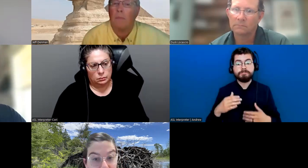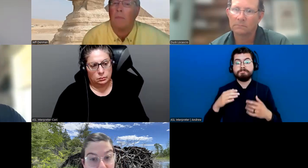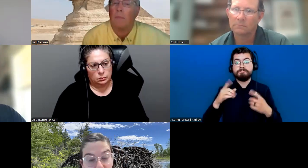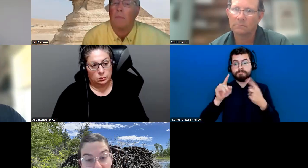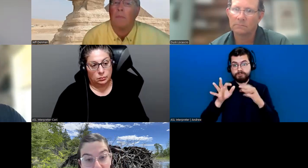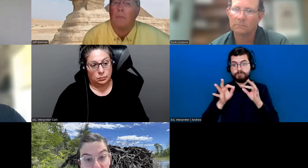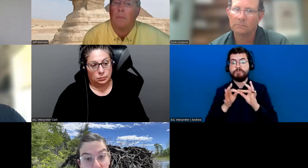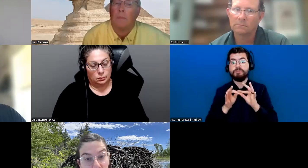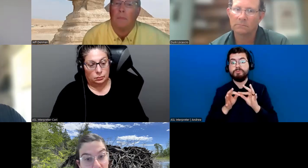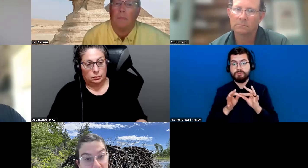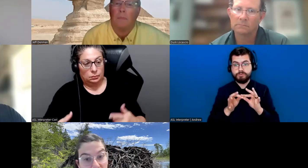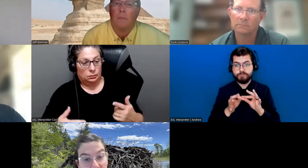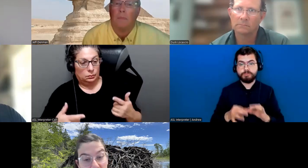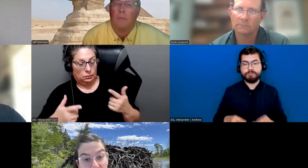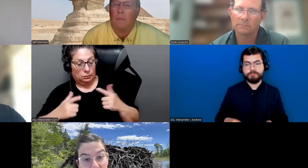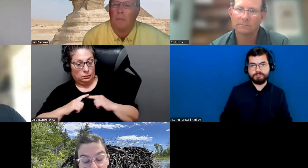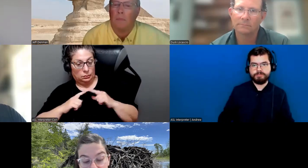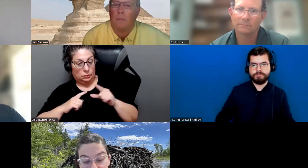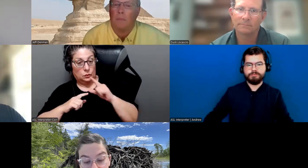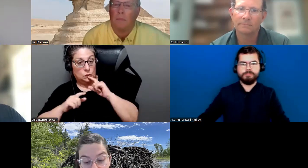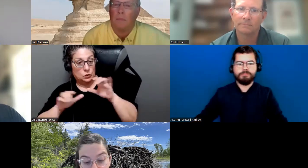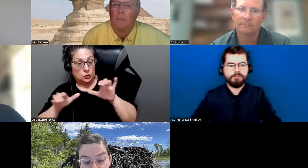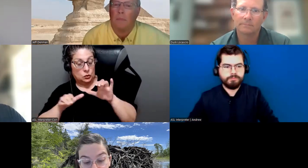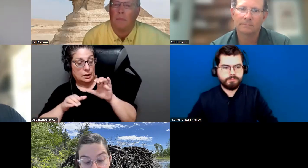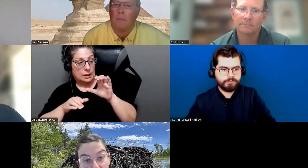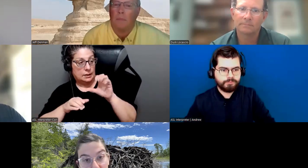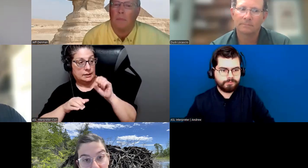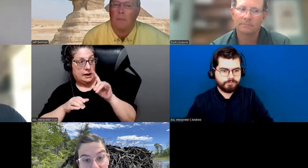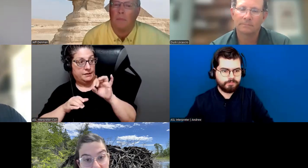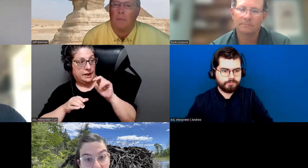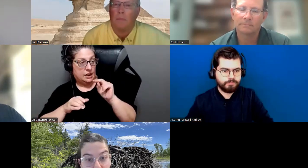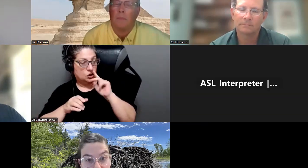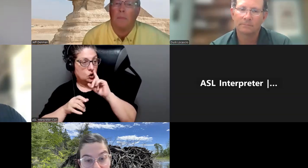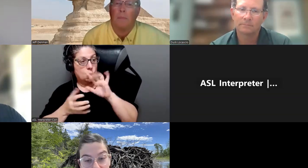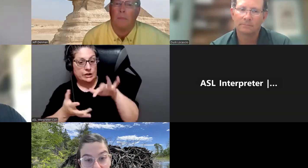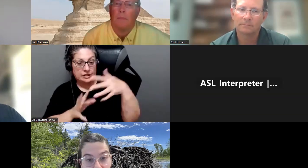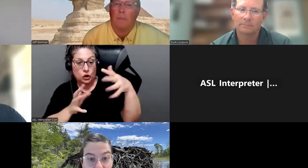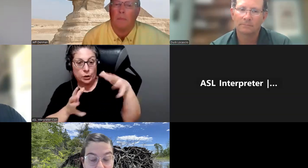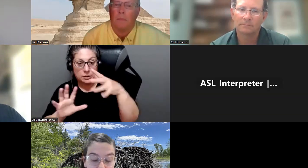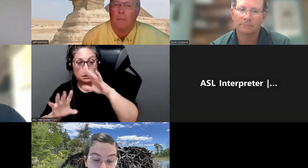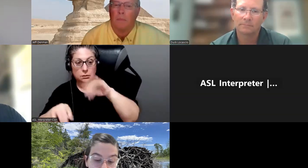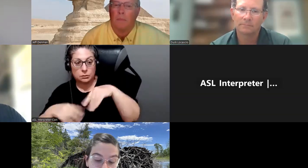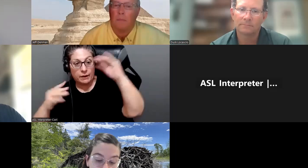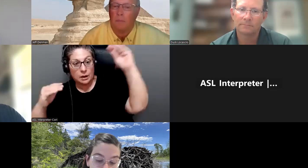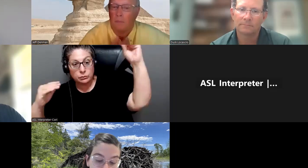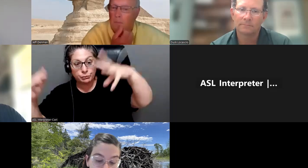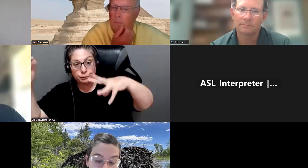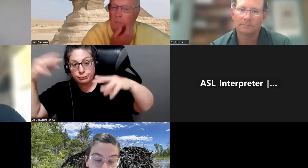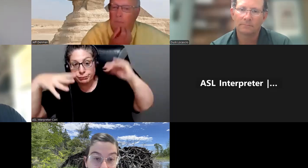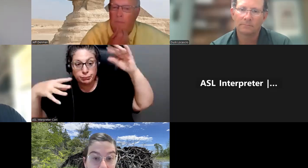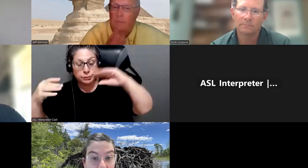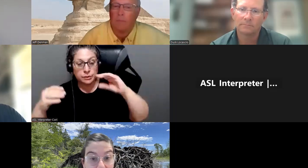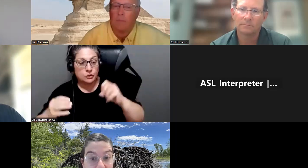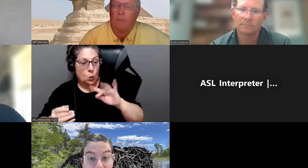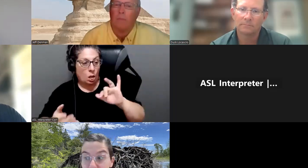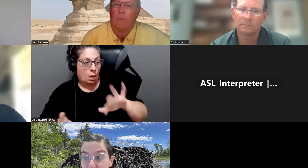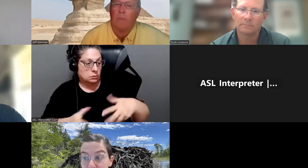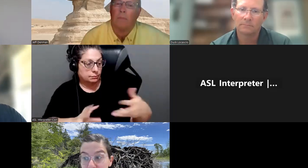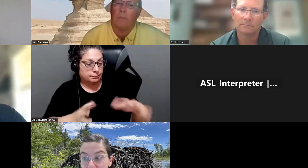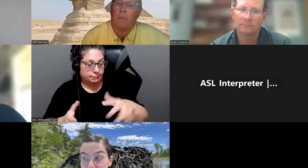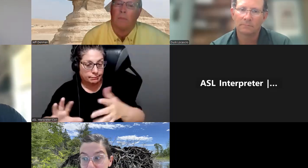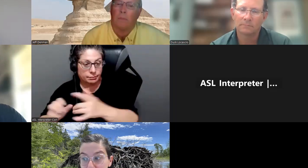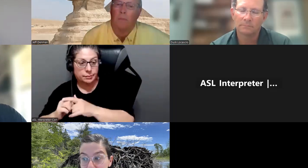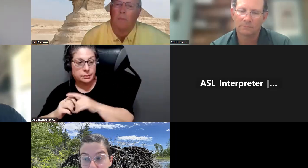When you do that scarification or really have any of these disturbances that are bringing sunlight and soil disturbance,